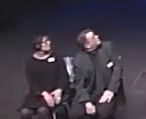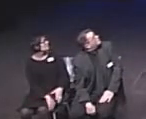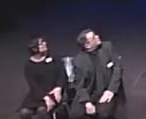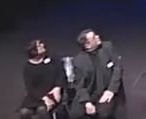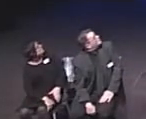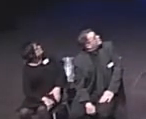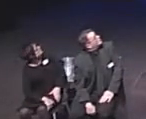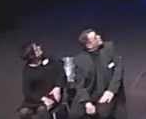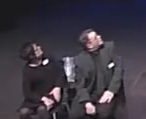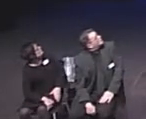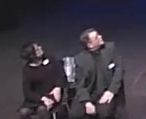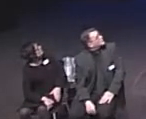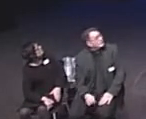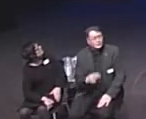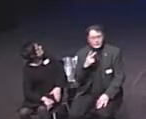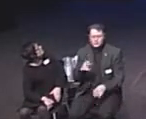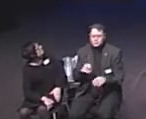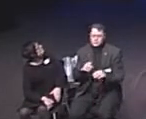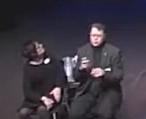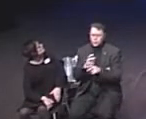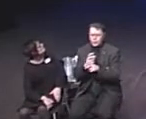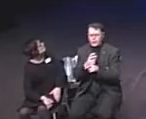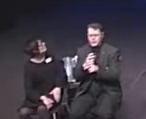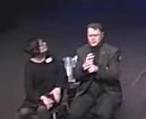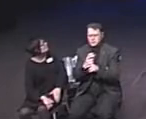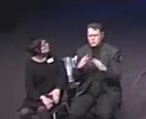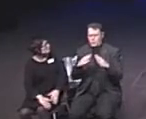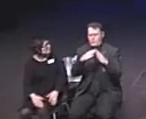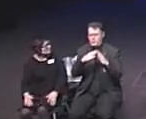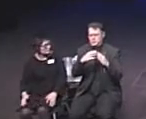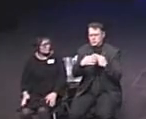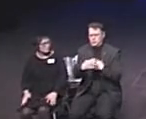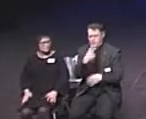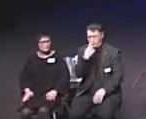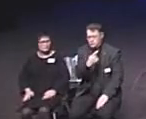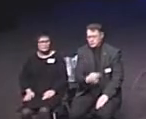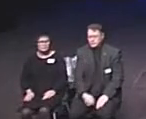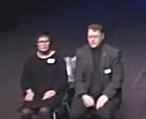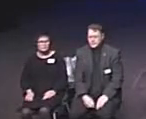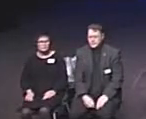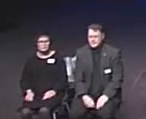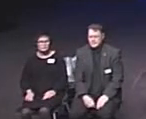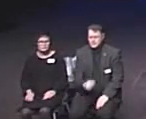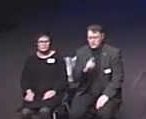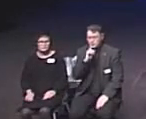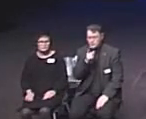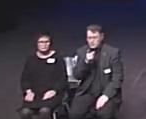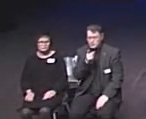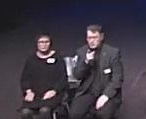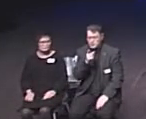see? The picture up in the corner here. Can you figure it out?